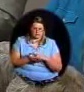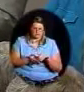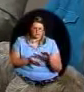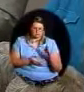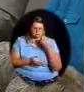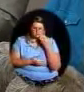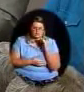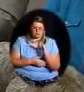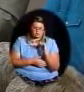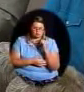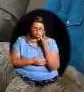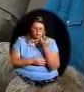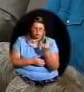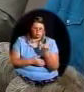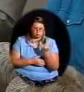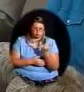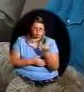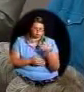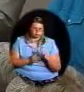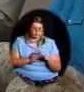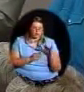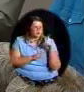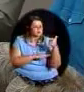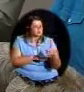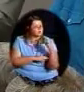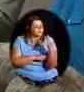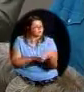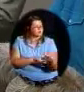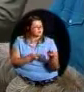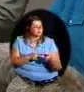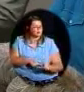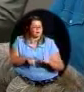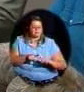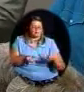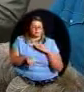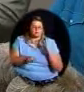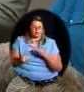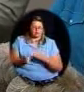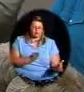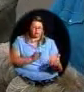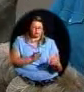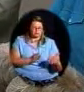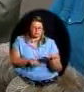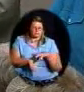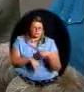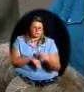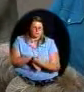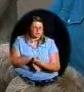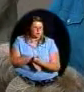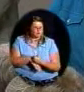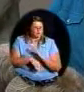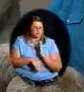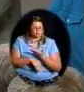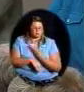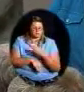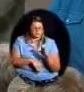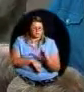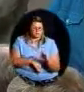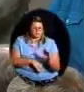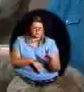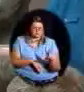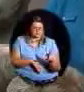know down the road what the measurements will be, but we do have strategic planning already in place with our CTC